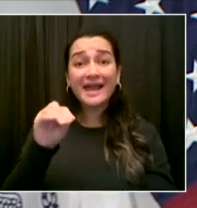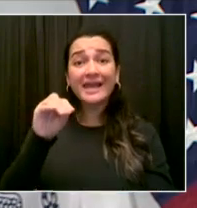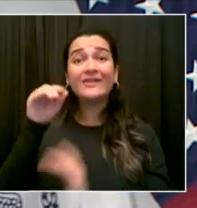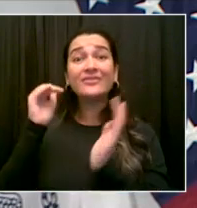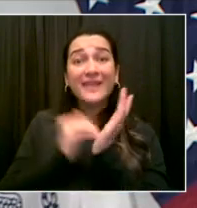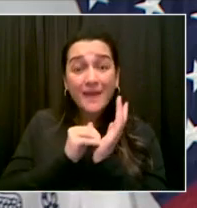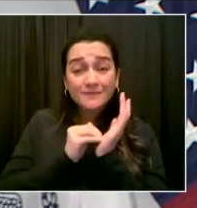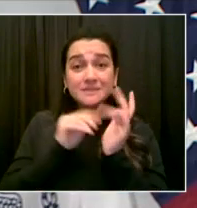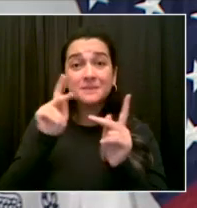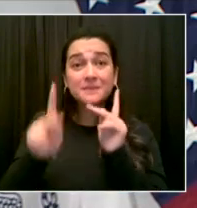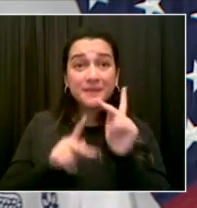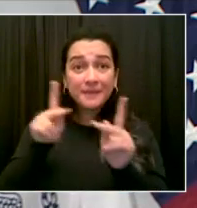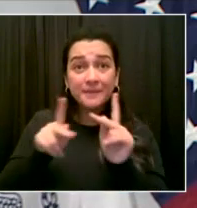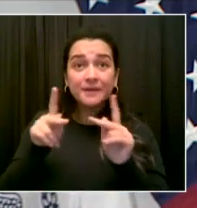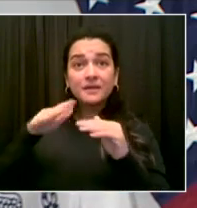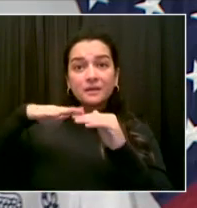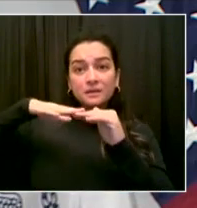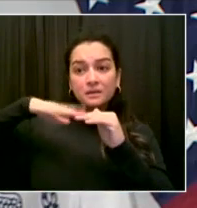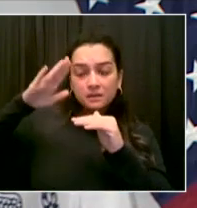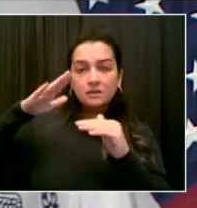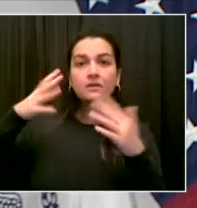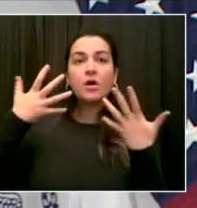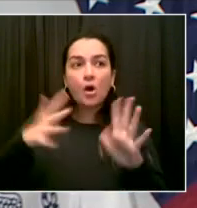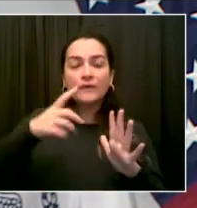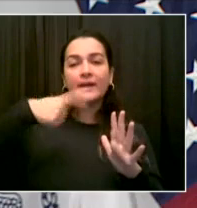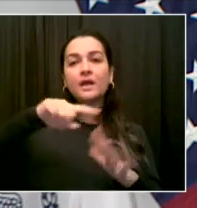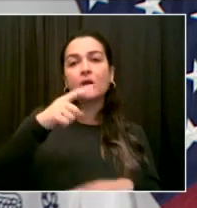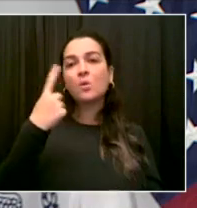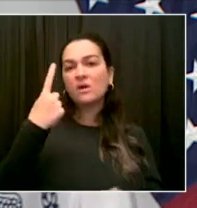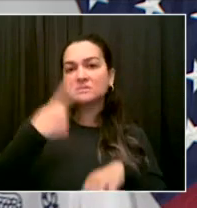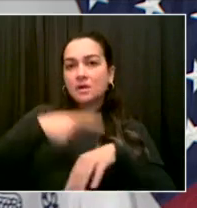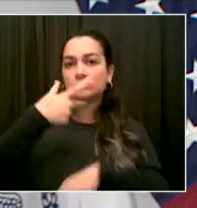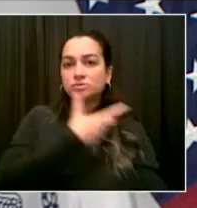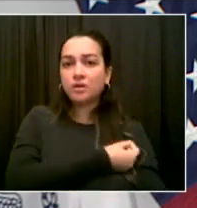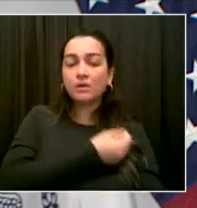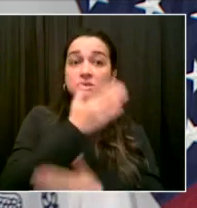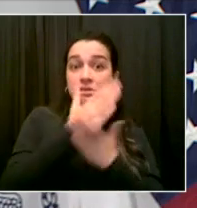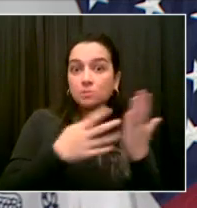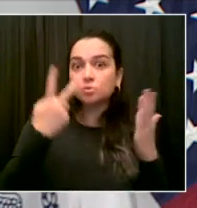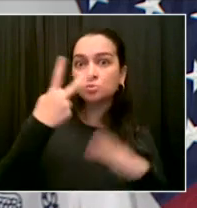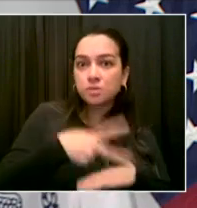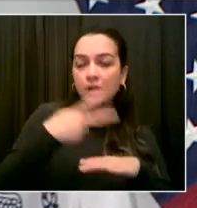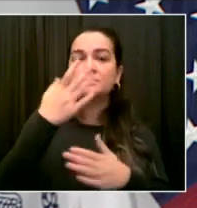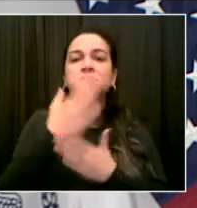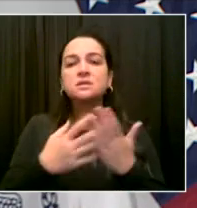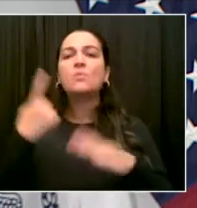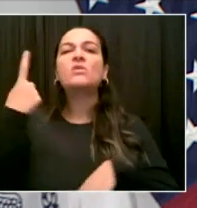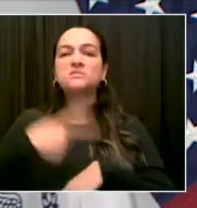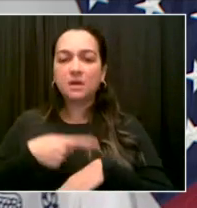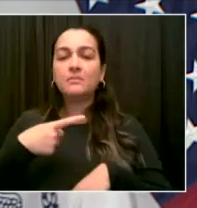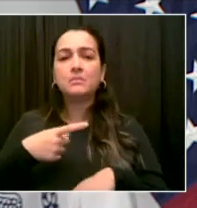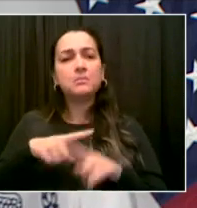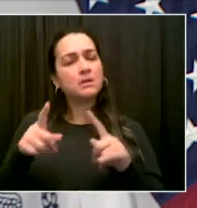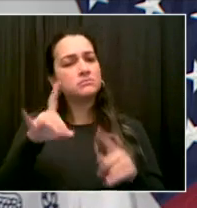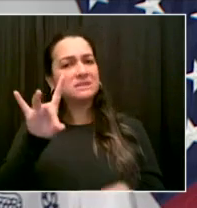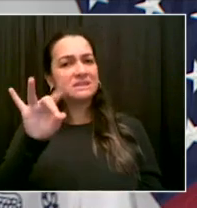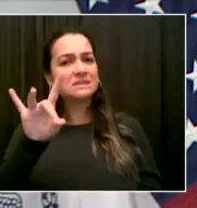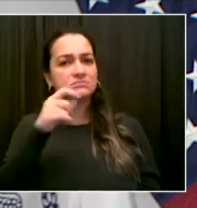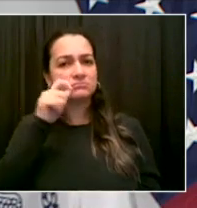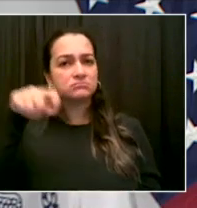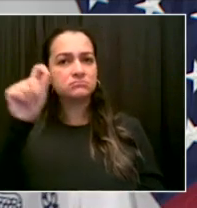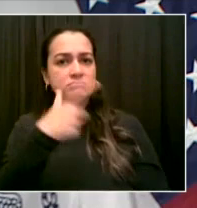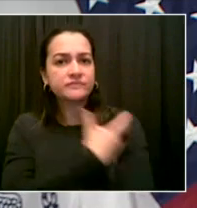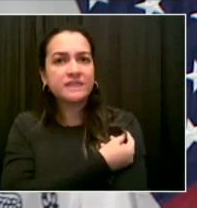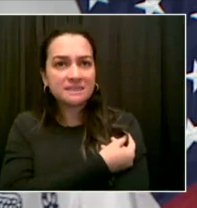bottom line is just look at what's happening with COVID. Obviously, the impact of this extraordinary number